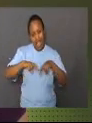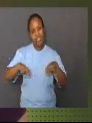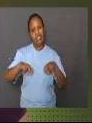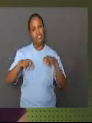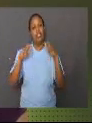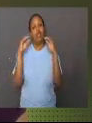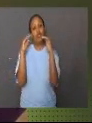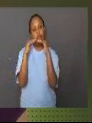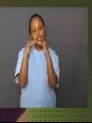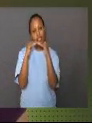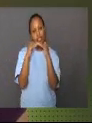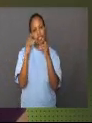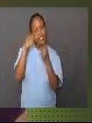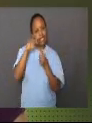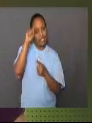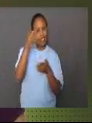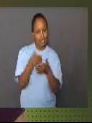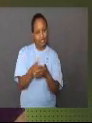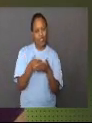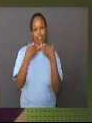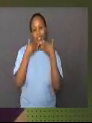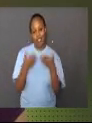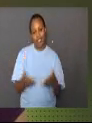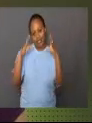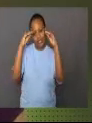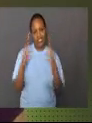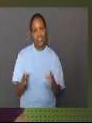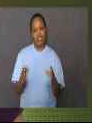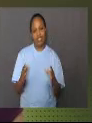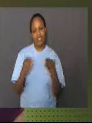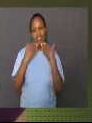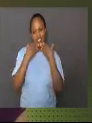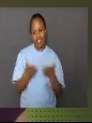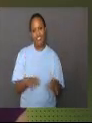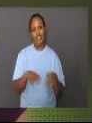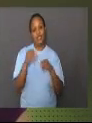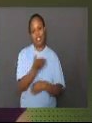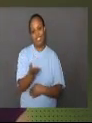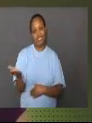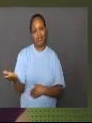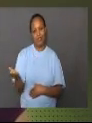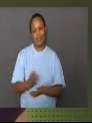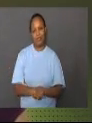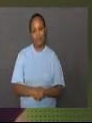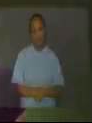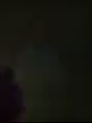equitability. Until then, thank you, teacher. Thank you, students.